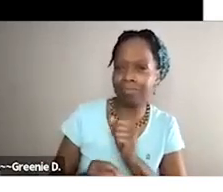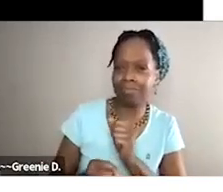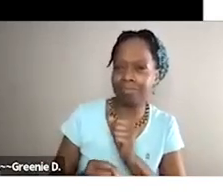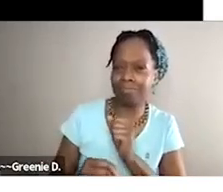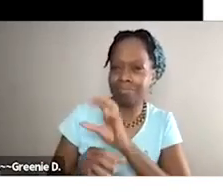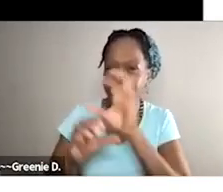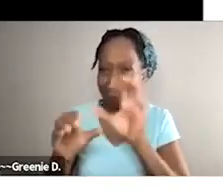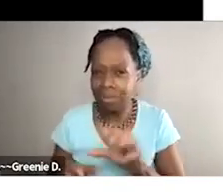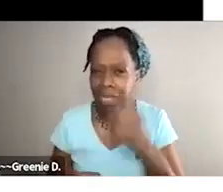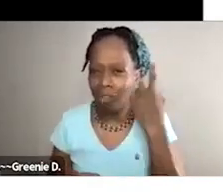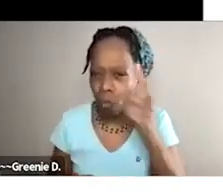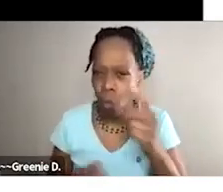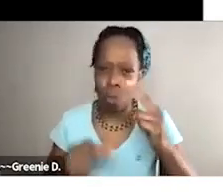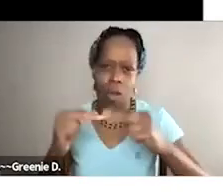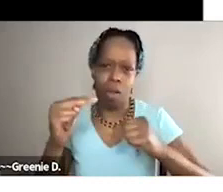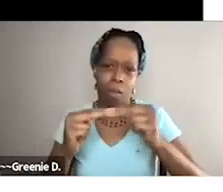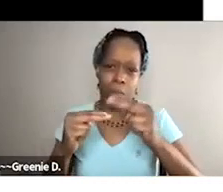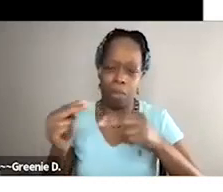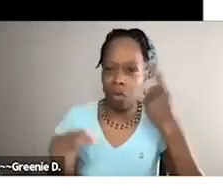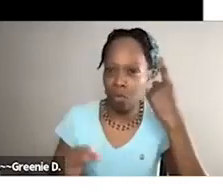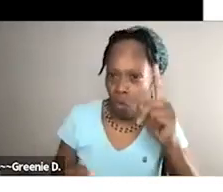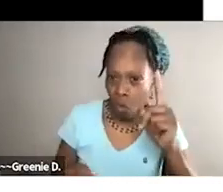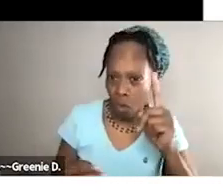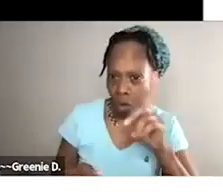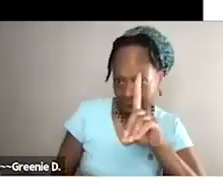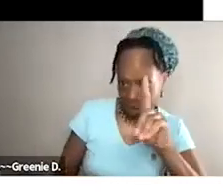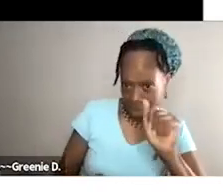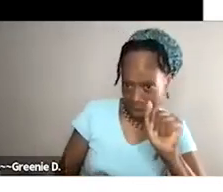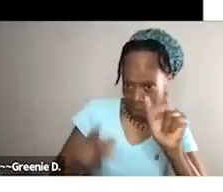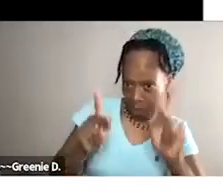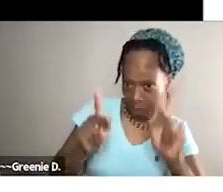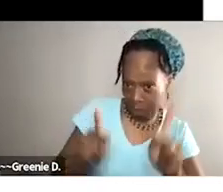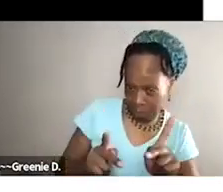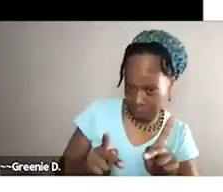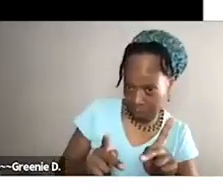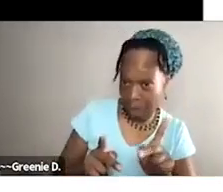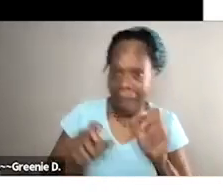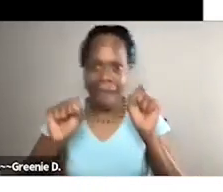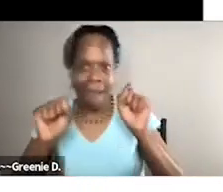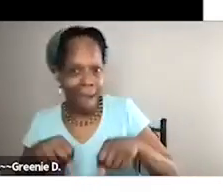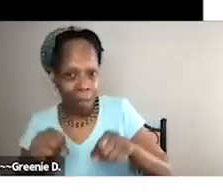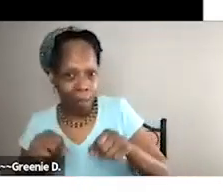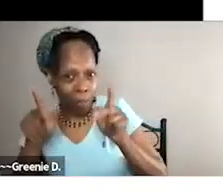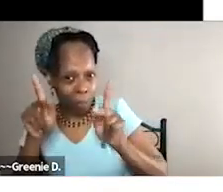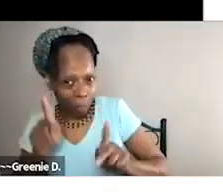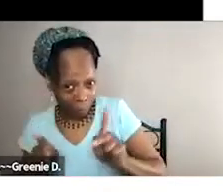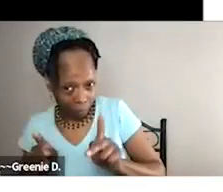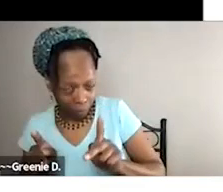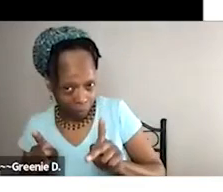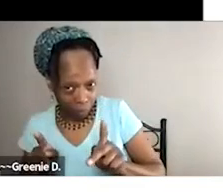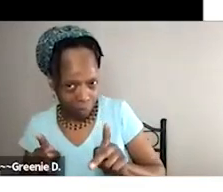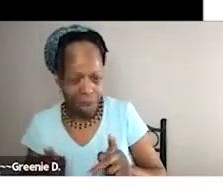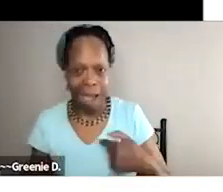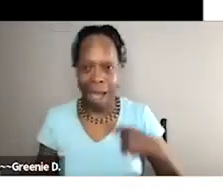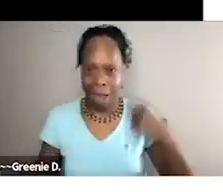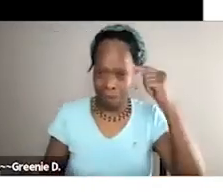And disabled people, rarely their access considerations aren't considered. And sometimes we might go, oh, okay, well,